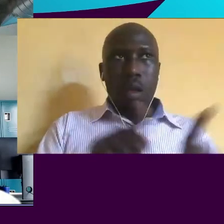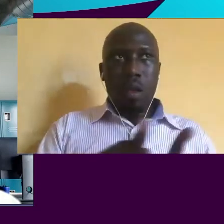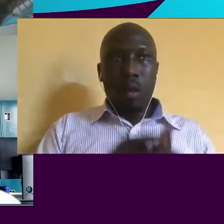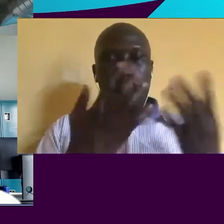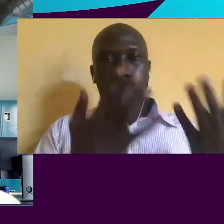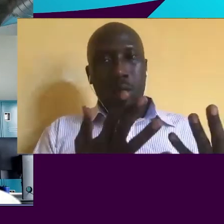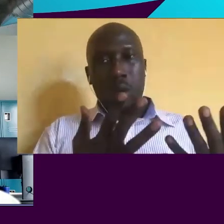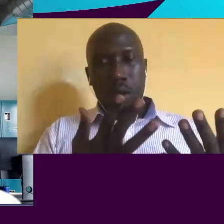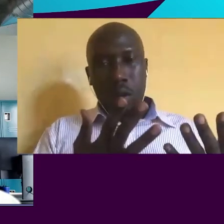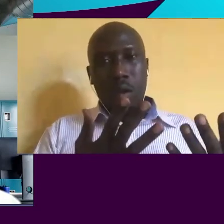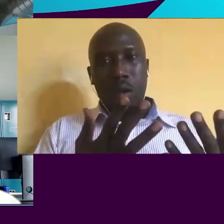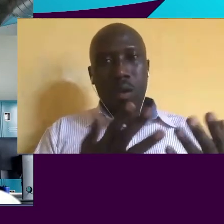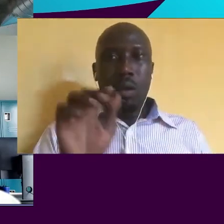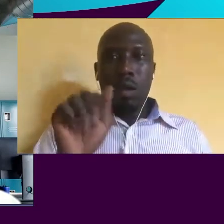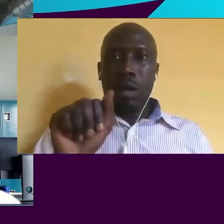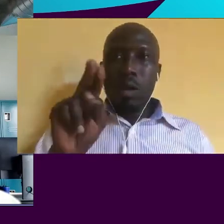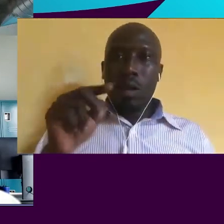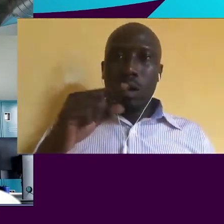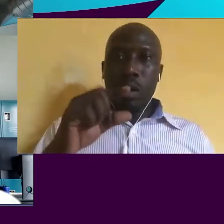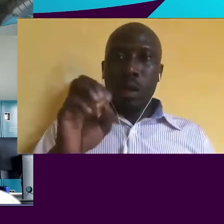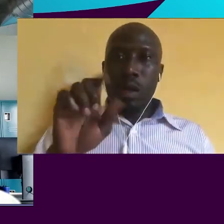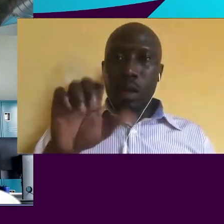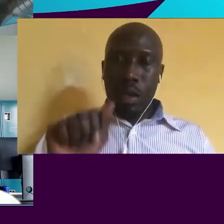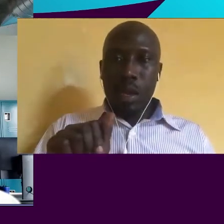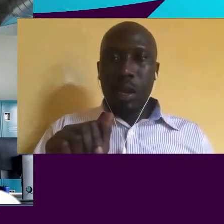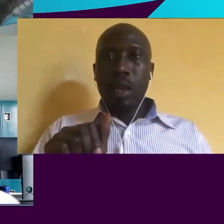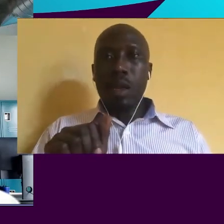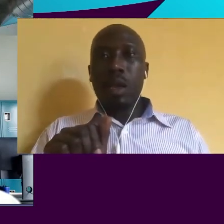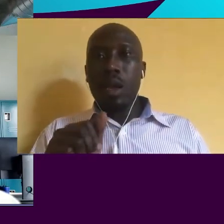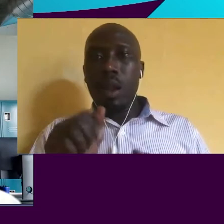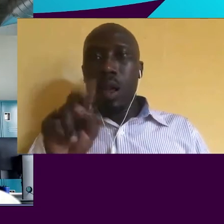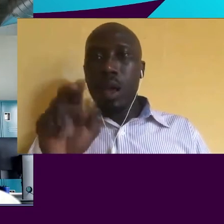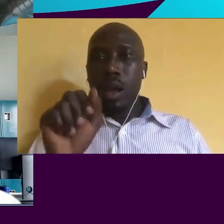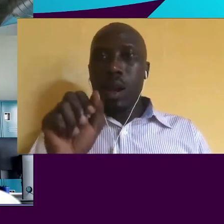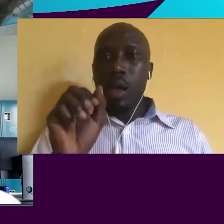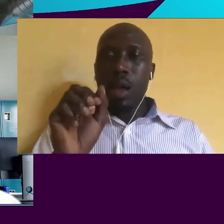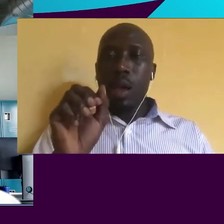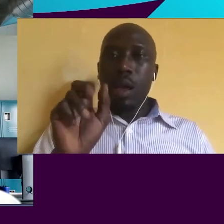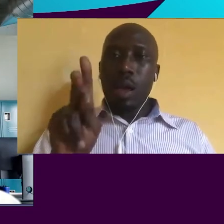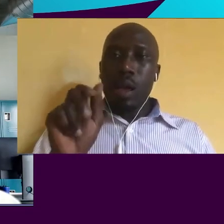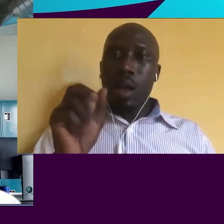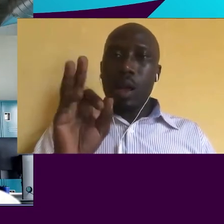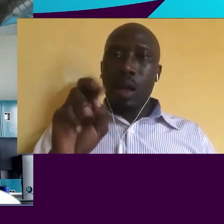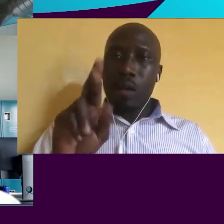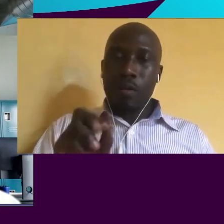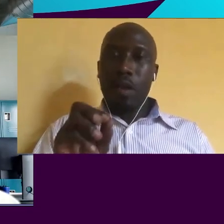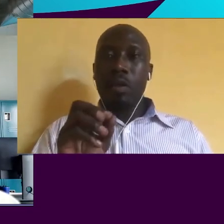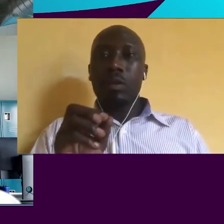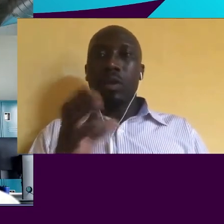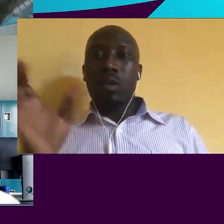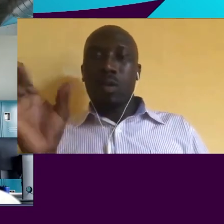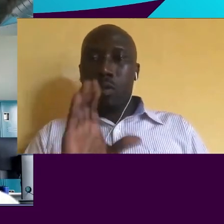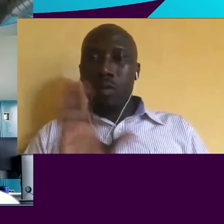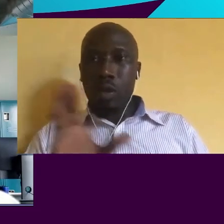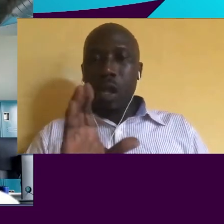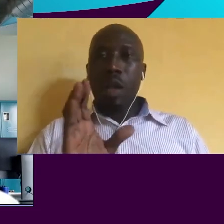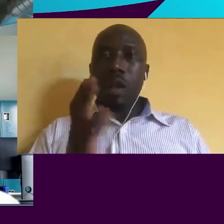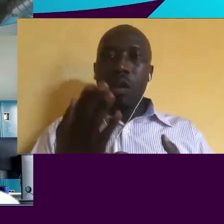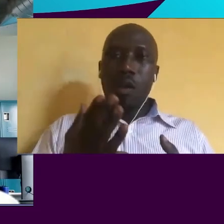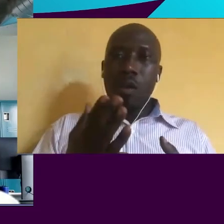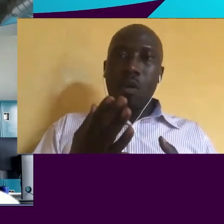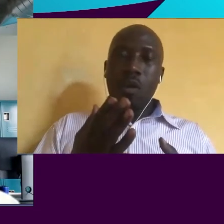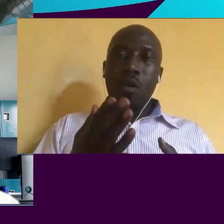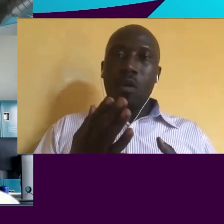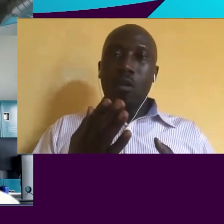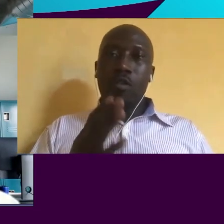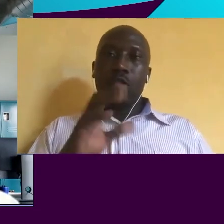Angela Nakafero, the Commissioner for Gender and Women in Sport in the Ministry of Labour and Social Development. that ensures that we're